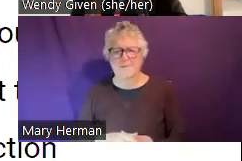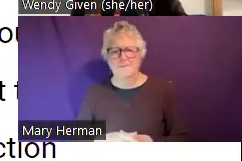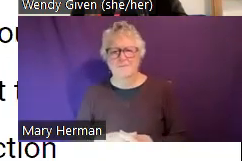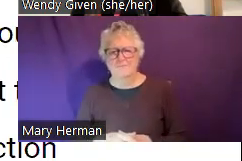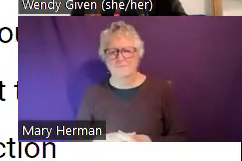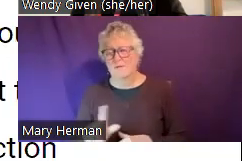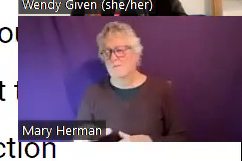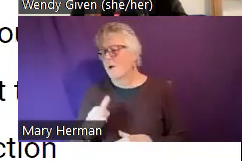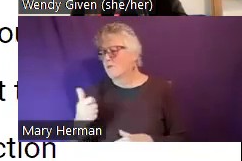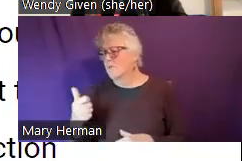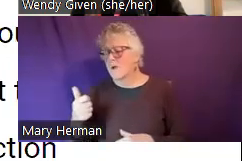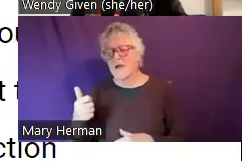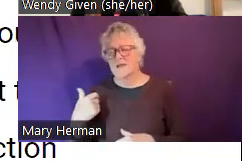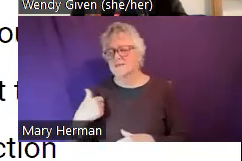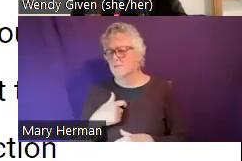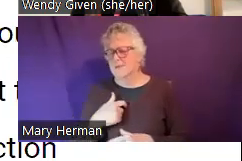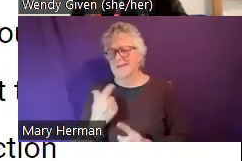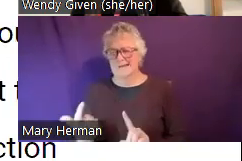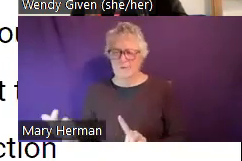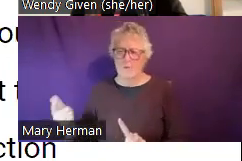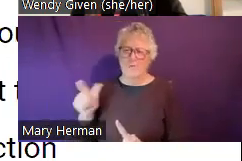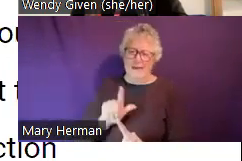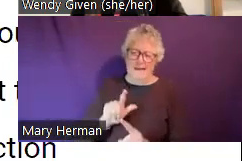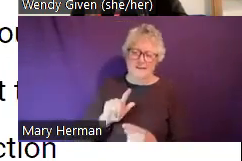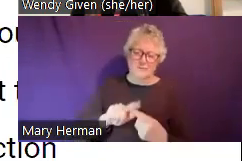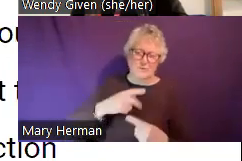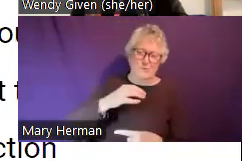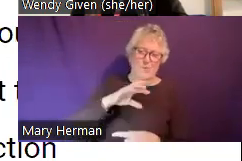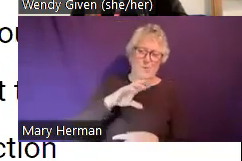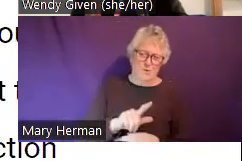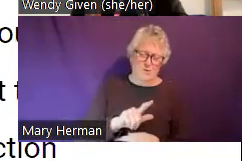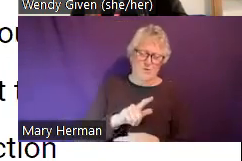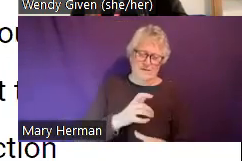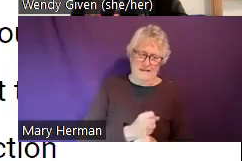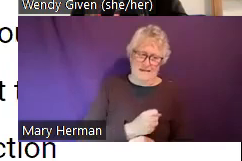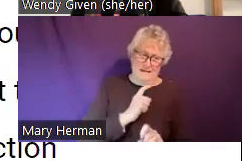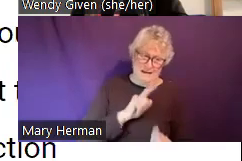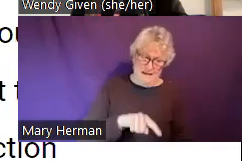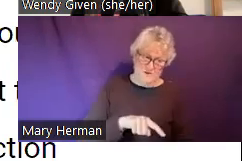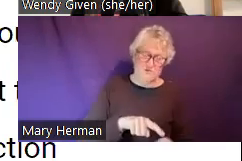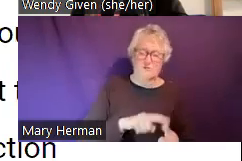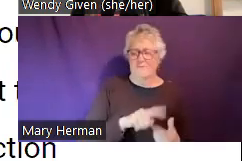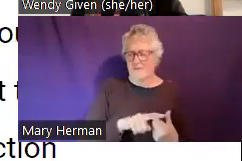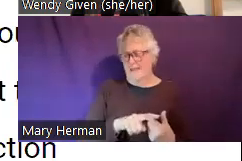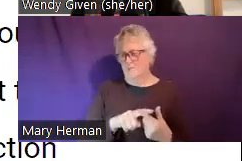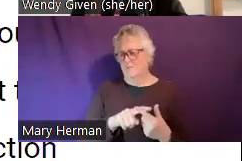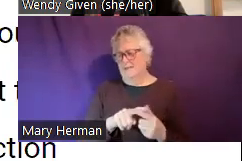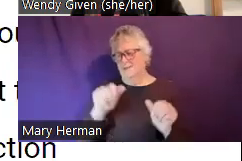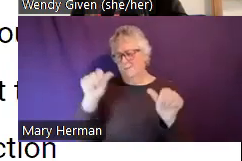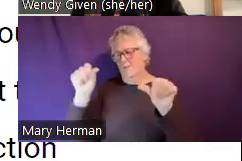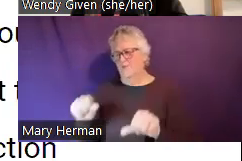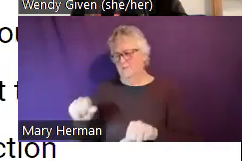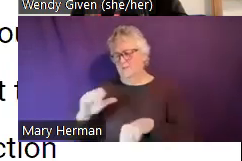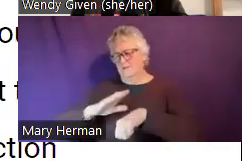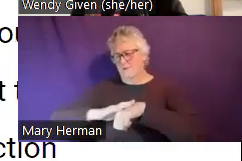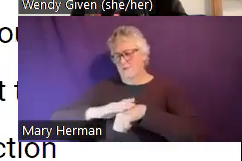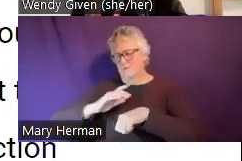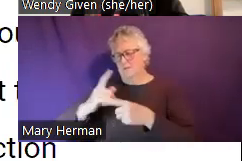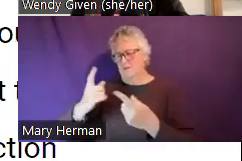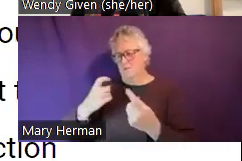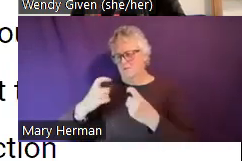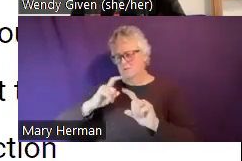with the port on that, and then we'll post it onto that kind of question response page that has been filling up.